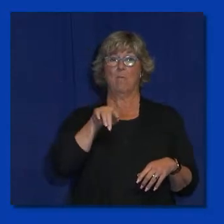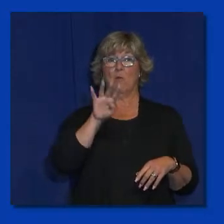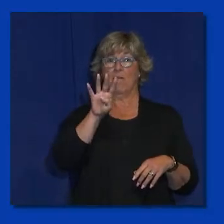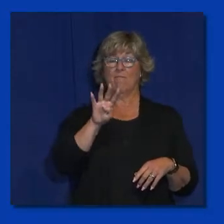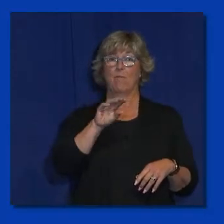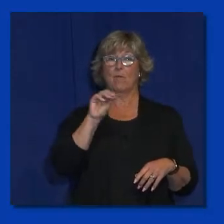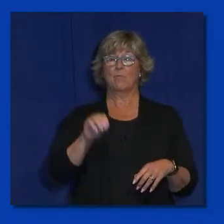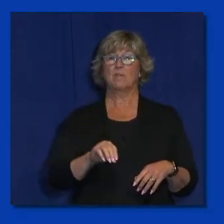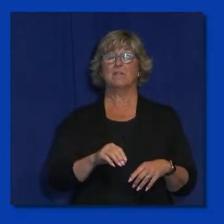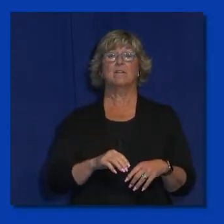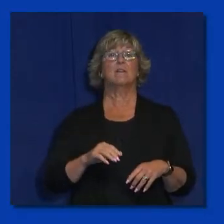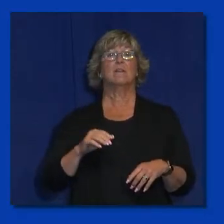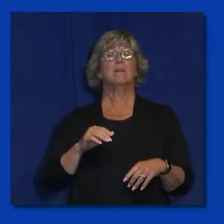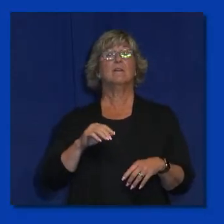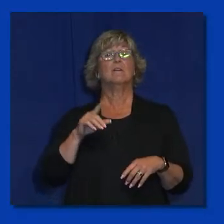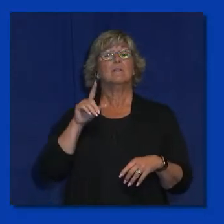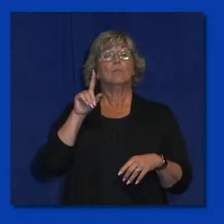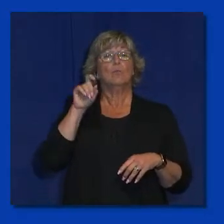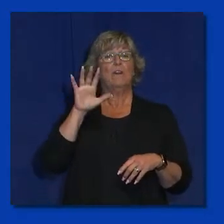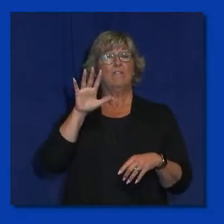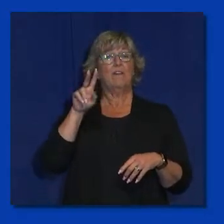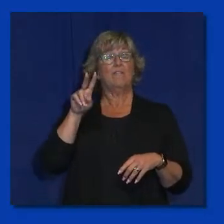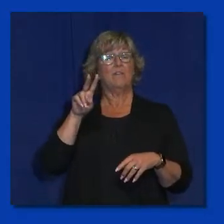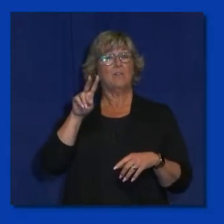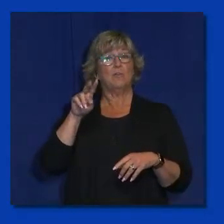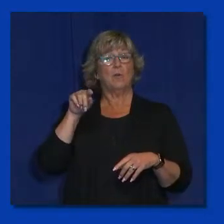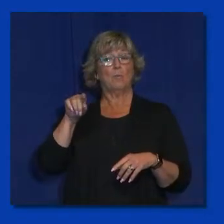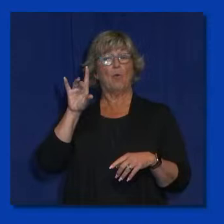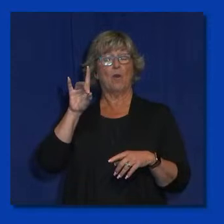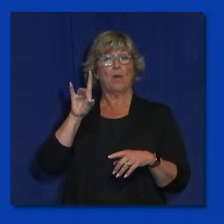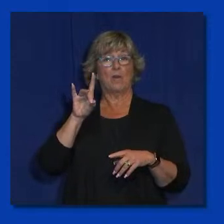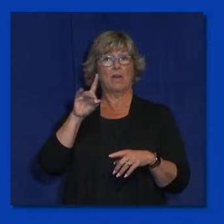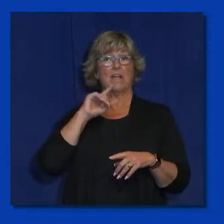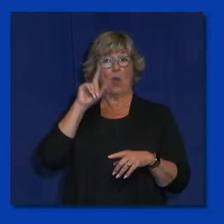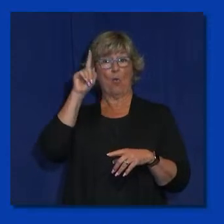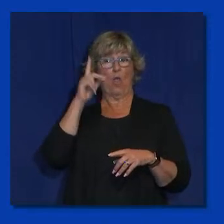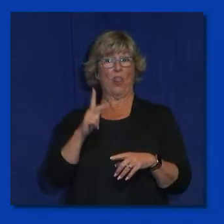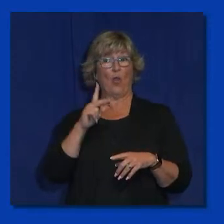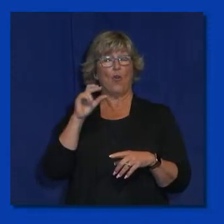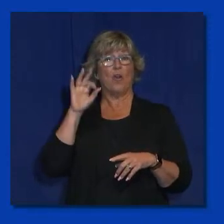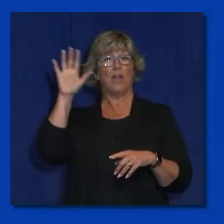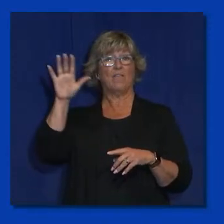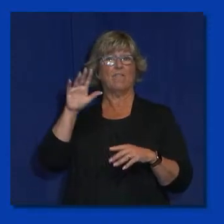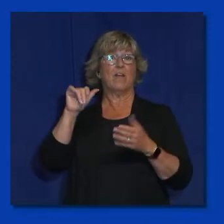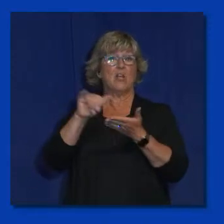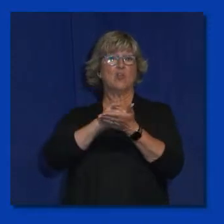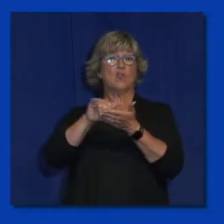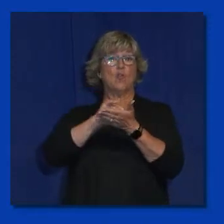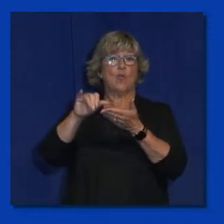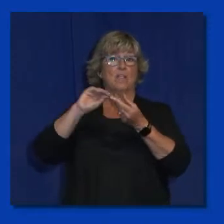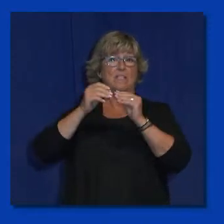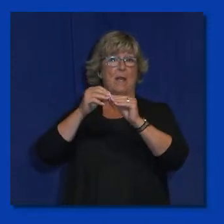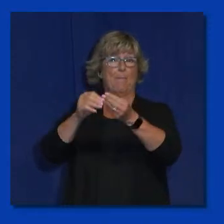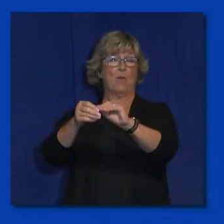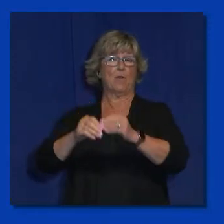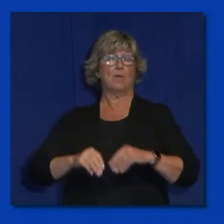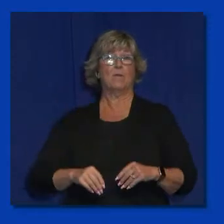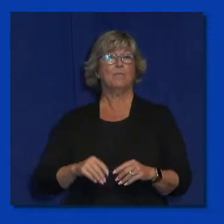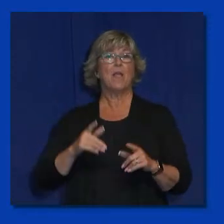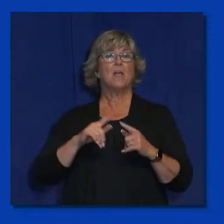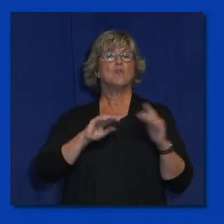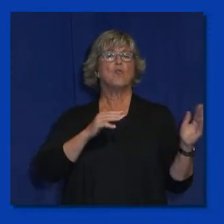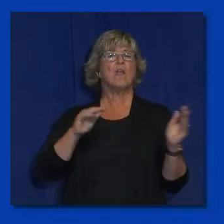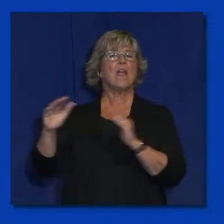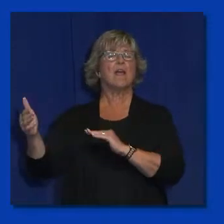Our case rate is about 152.8, which is a third of New York's case rate. And I say that not as a compare